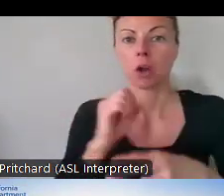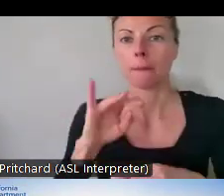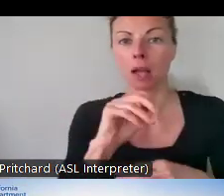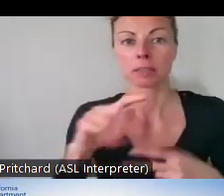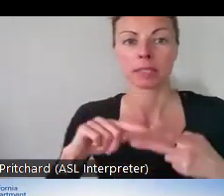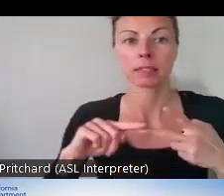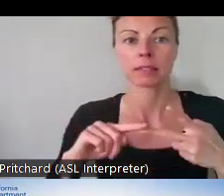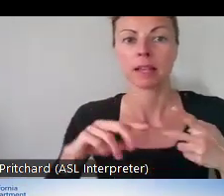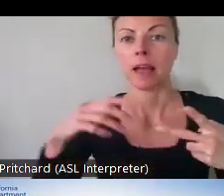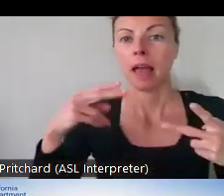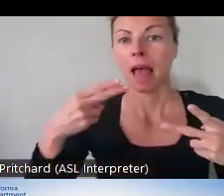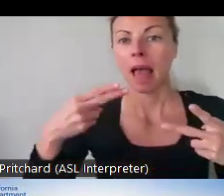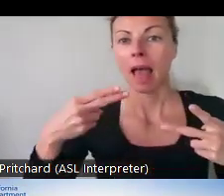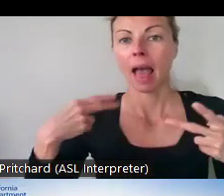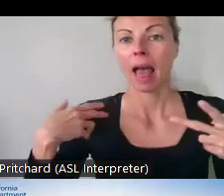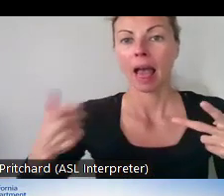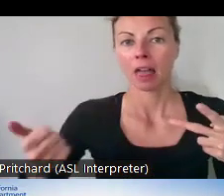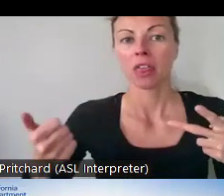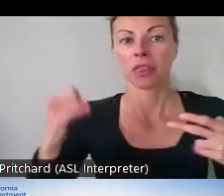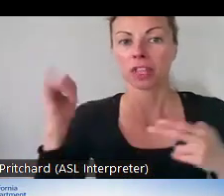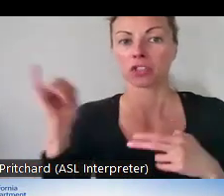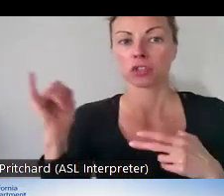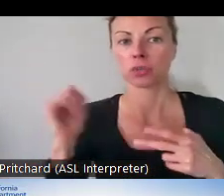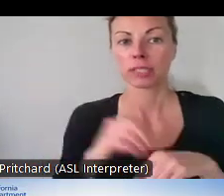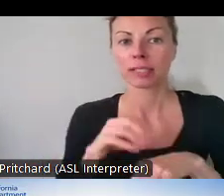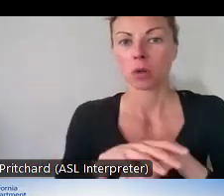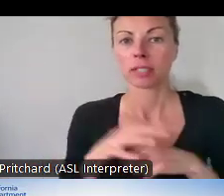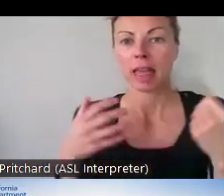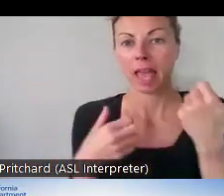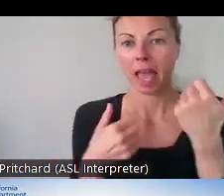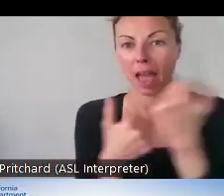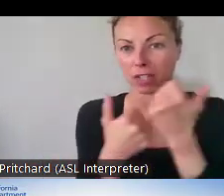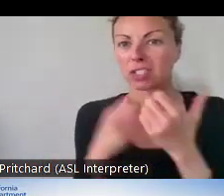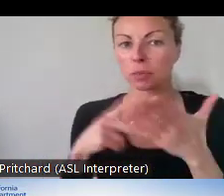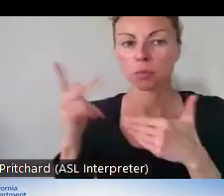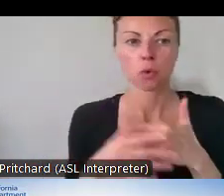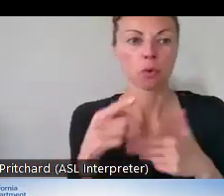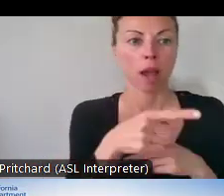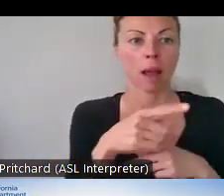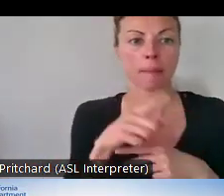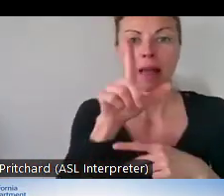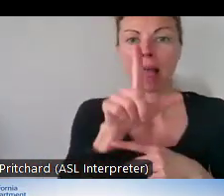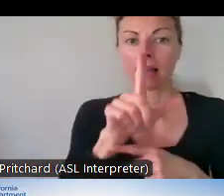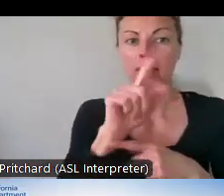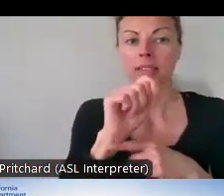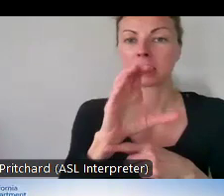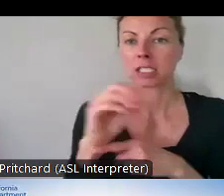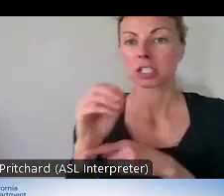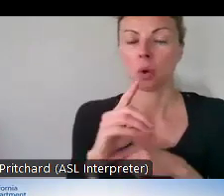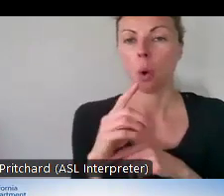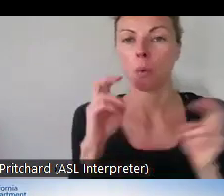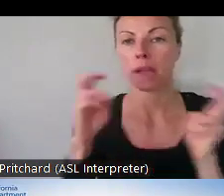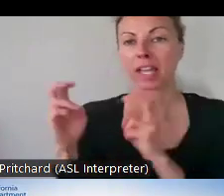Program. The Long-Term Care Ombudsman Program assists residents of long-term care facilities with issues related to